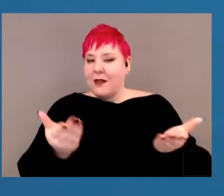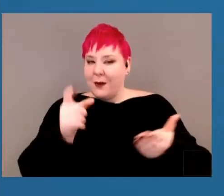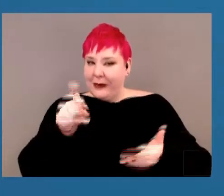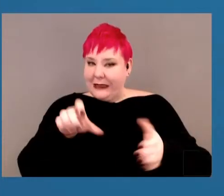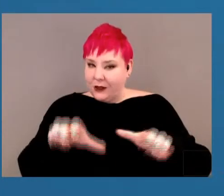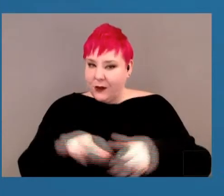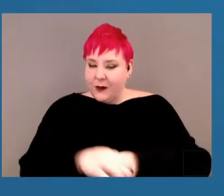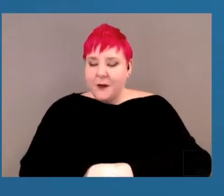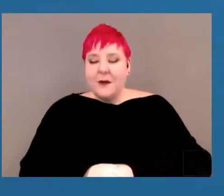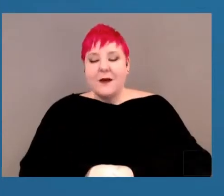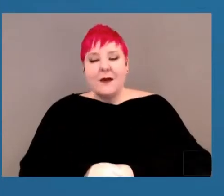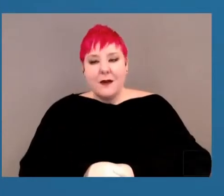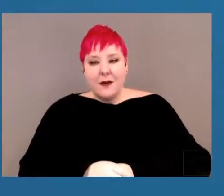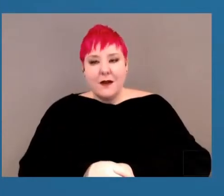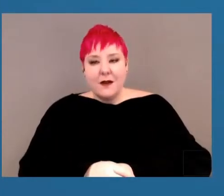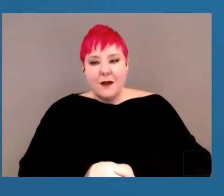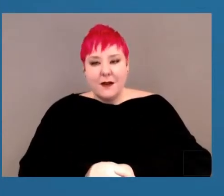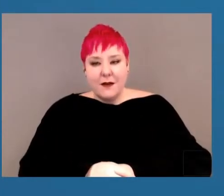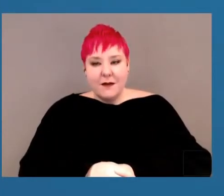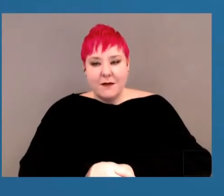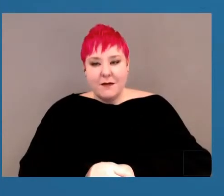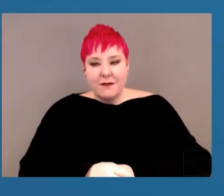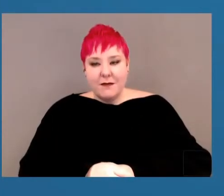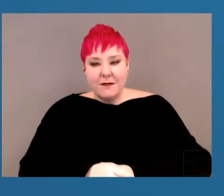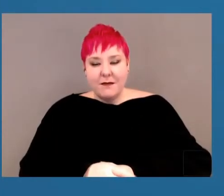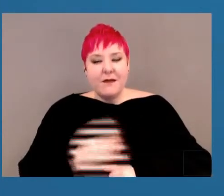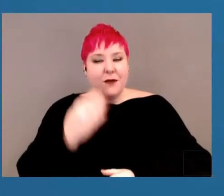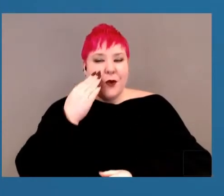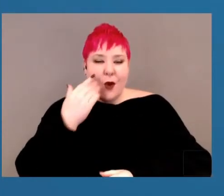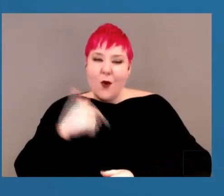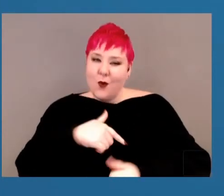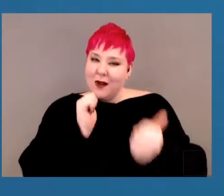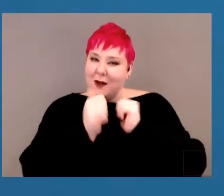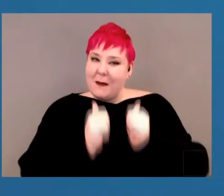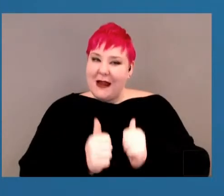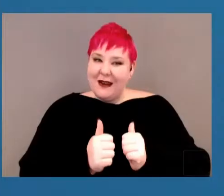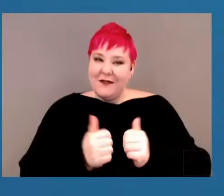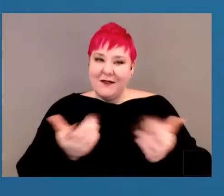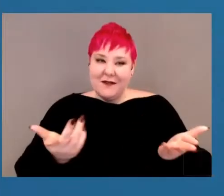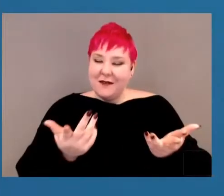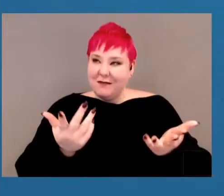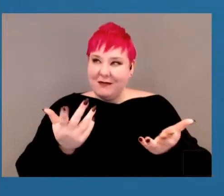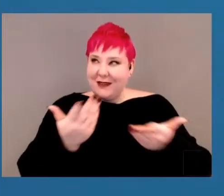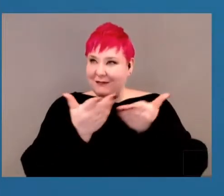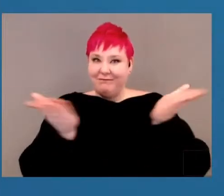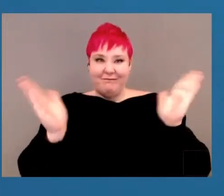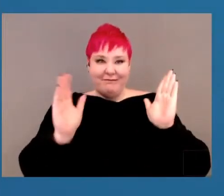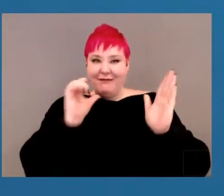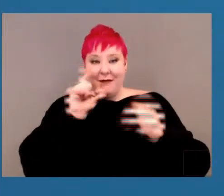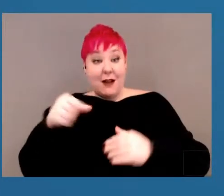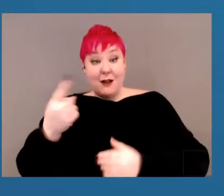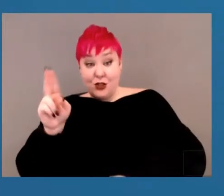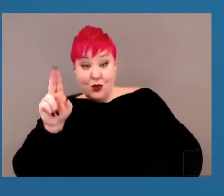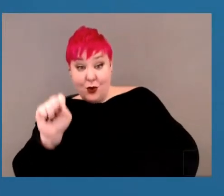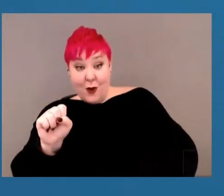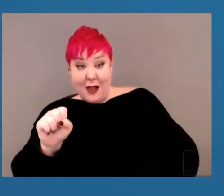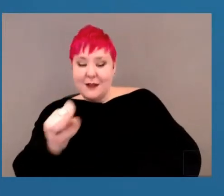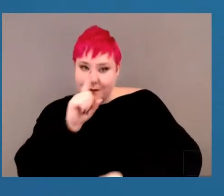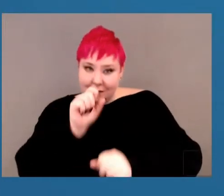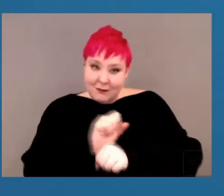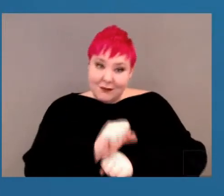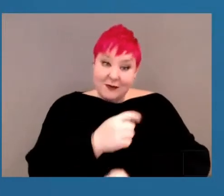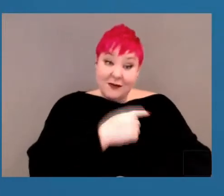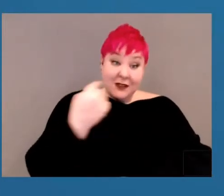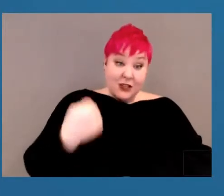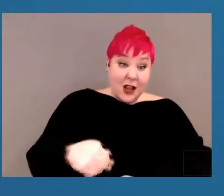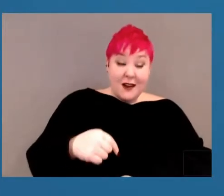it's, as you know, we're in a competitive world. Not just here in the US, but seriously with China.